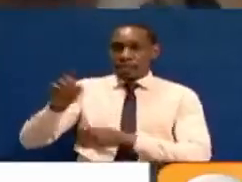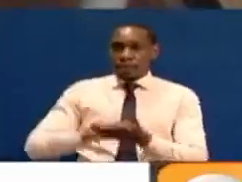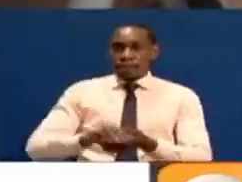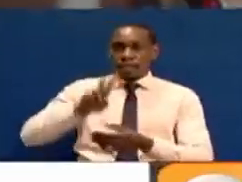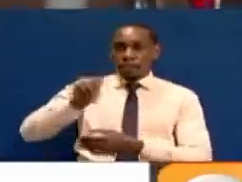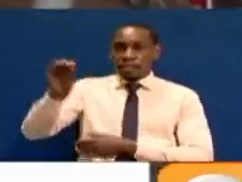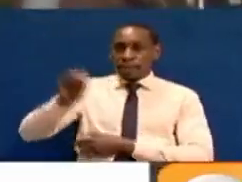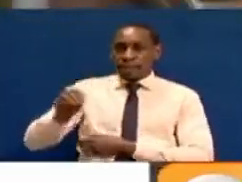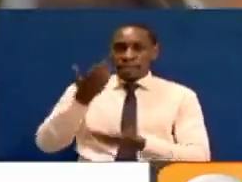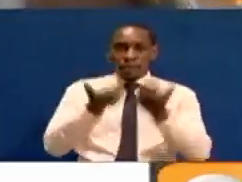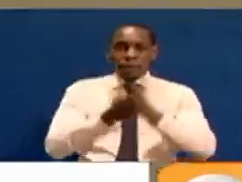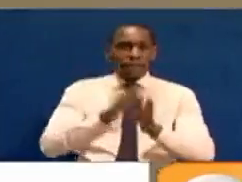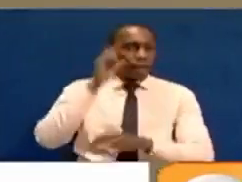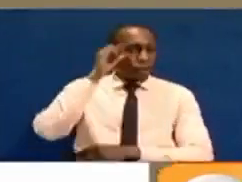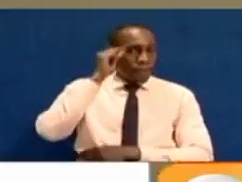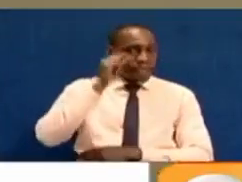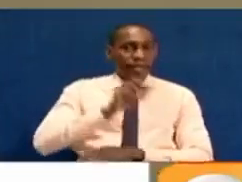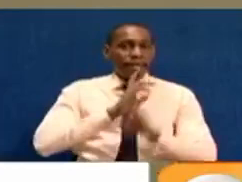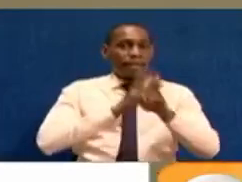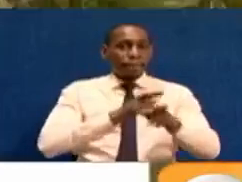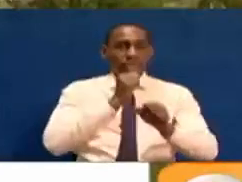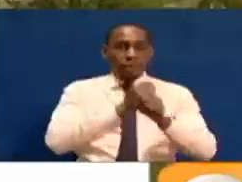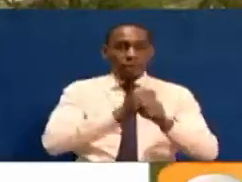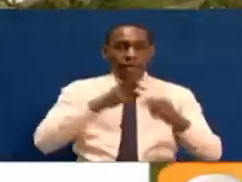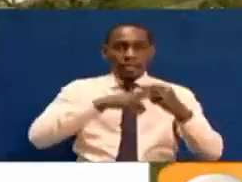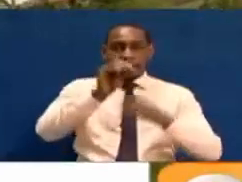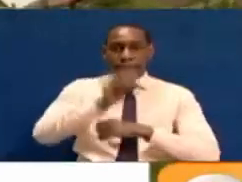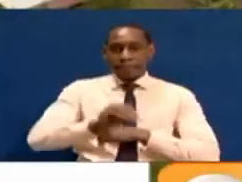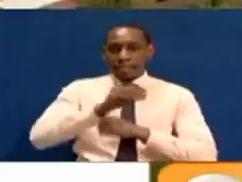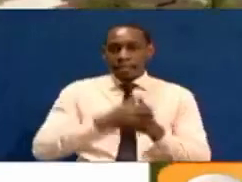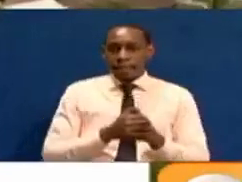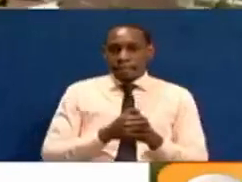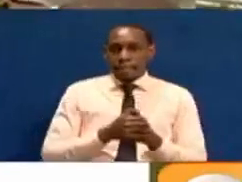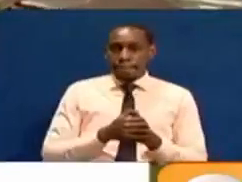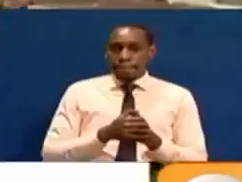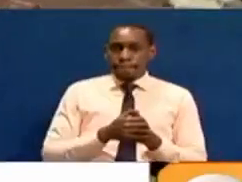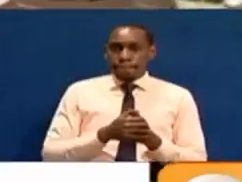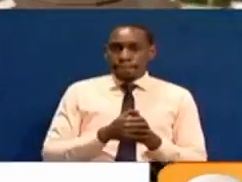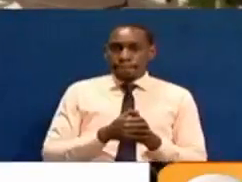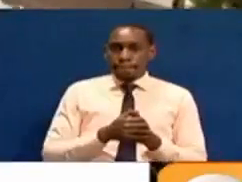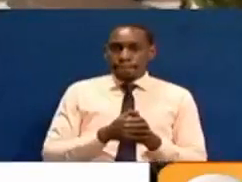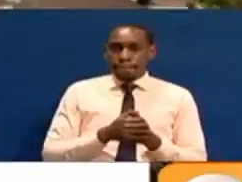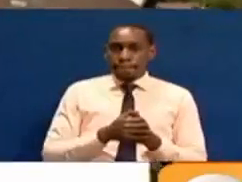at 20% compared to Mombasa, which is operating at 70%. Faisal Ahmed, Citizen TV, Nairobi.